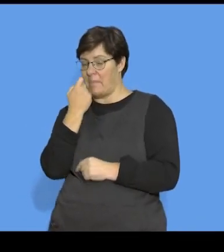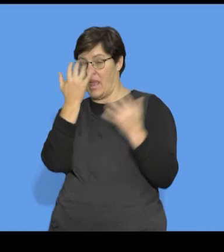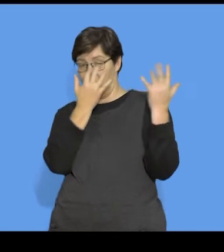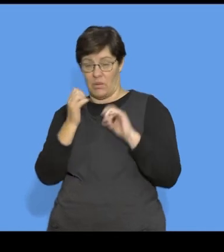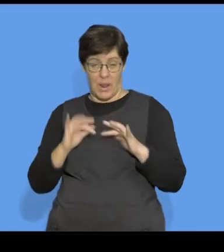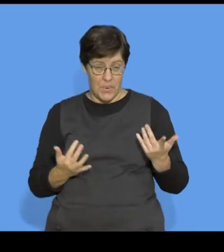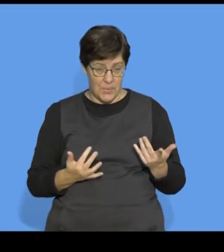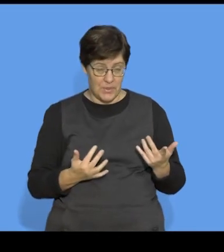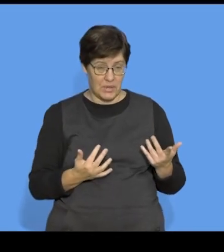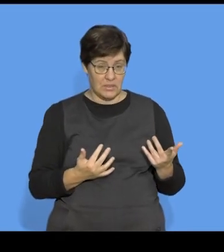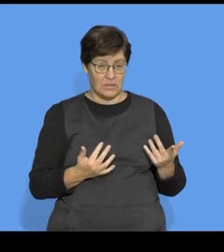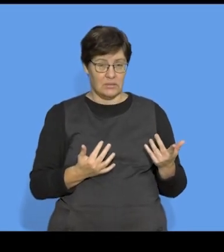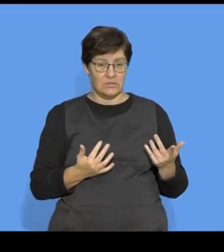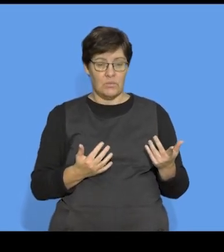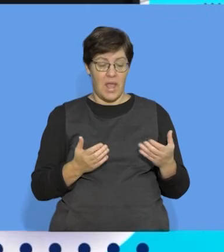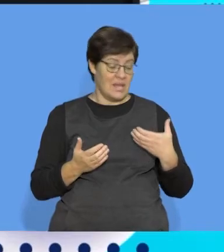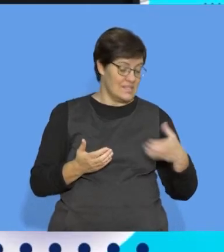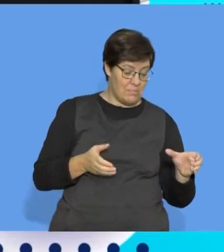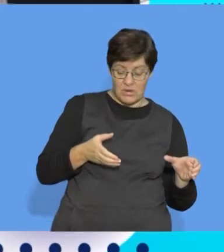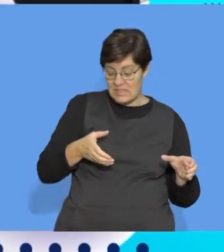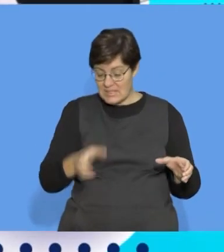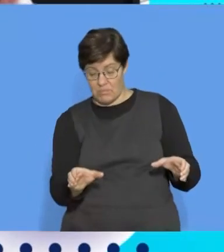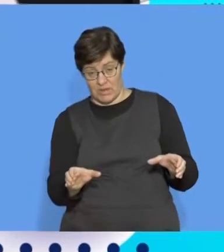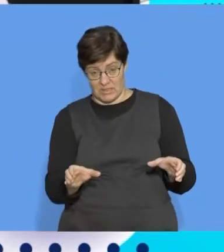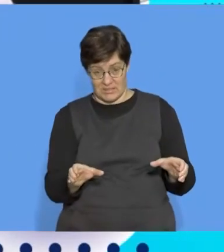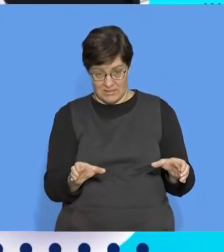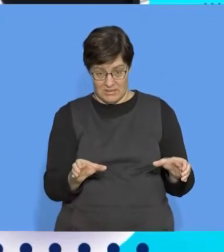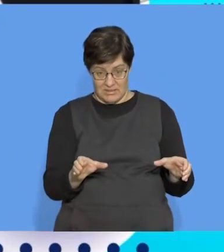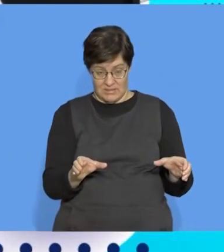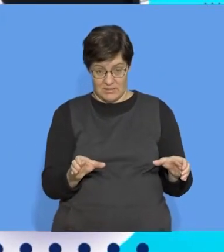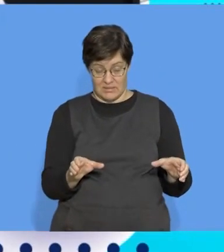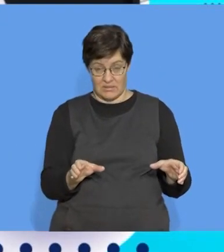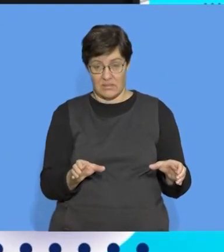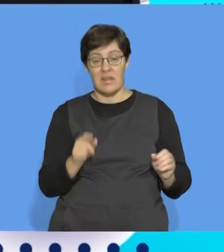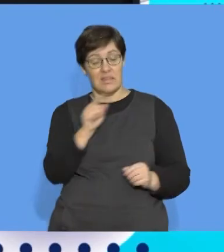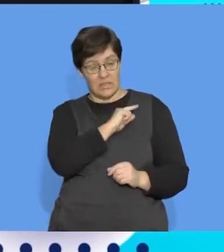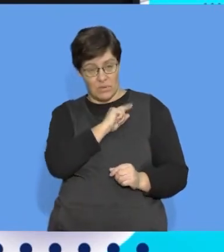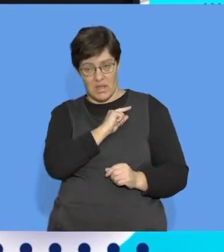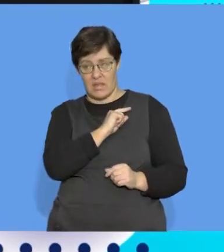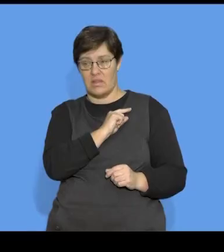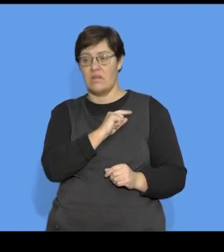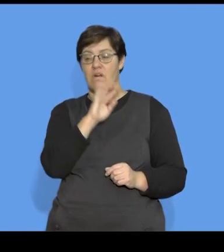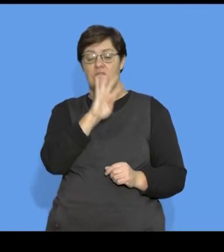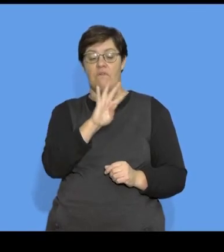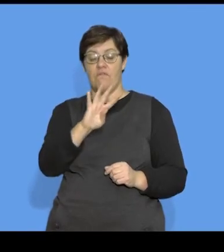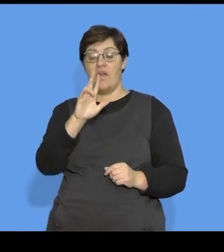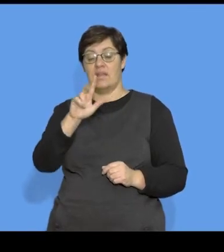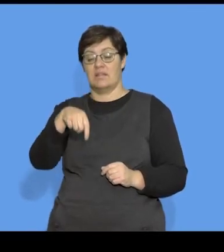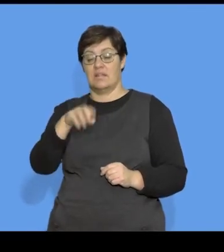order to do your calculations, remember we said we separate our calculations. So therefore, you take